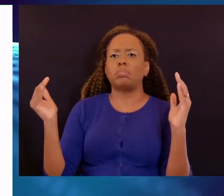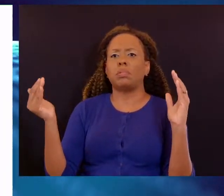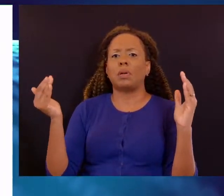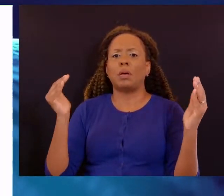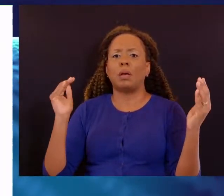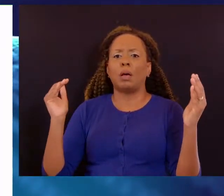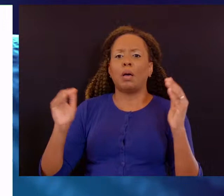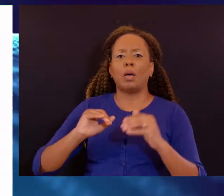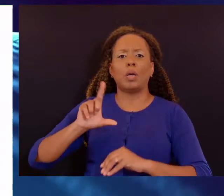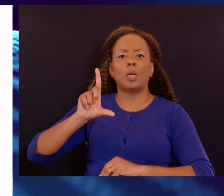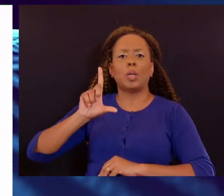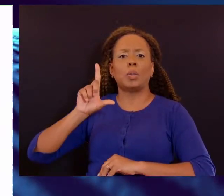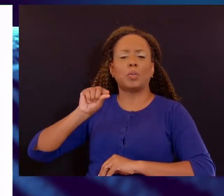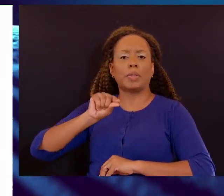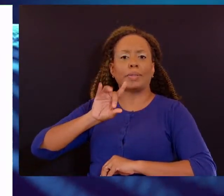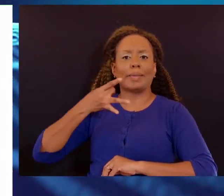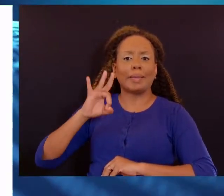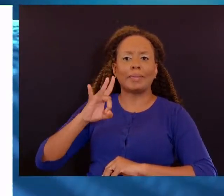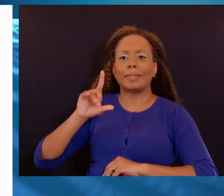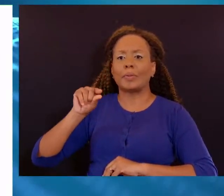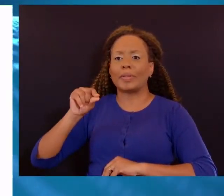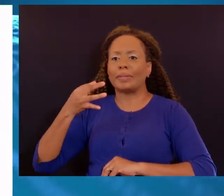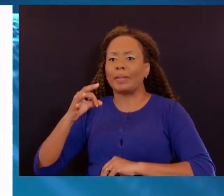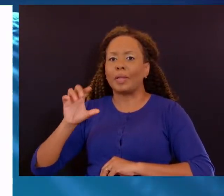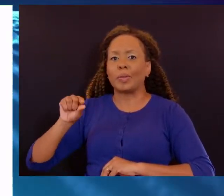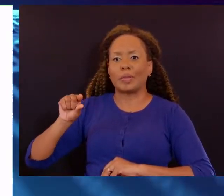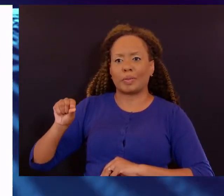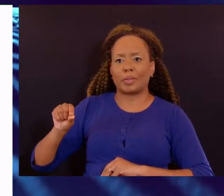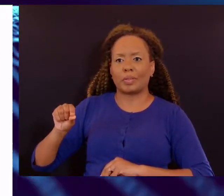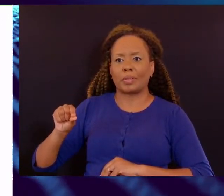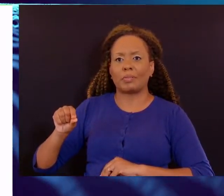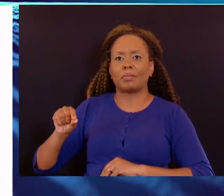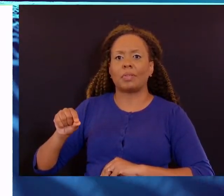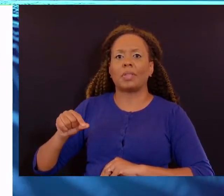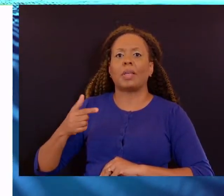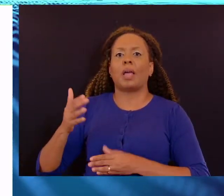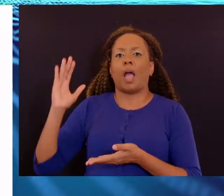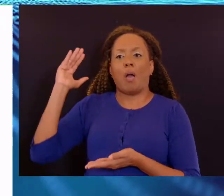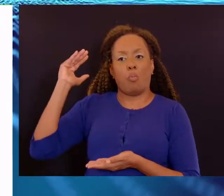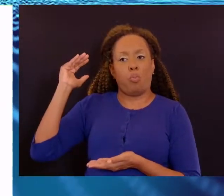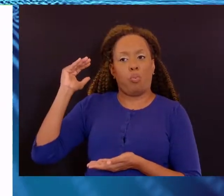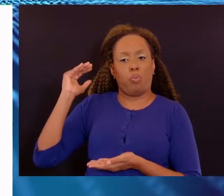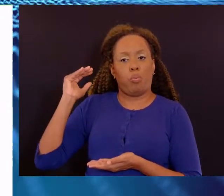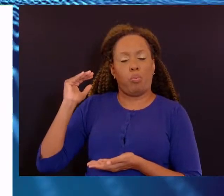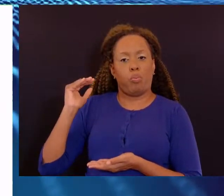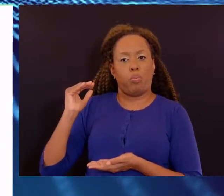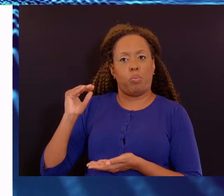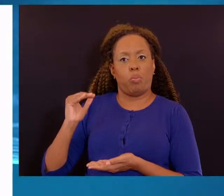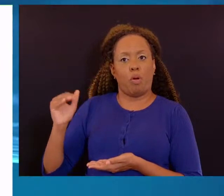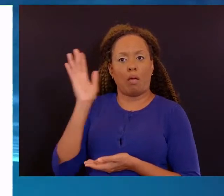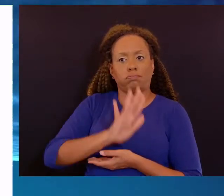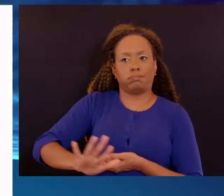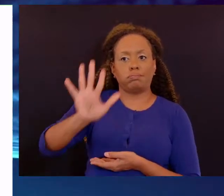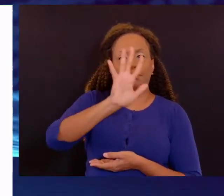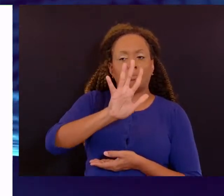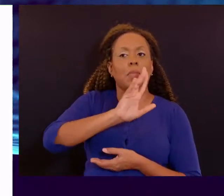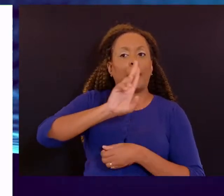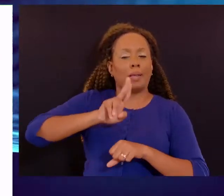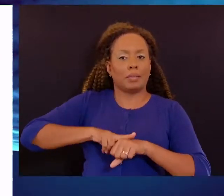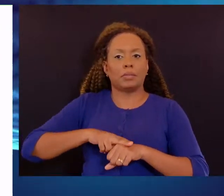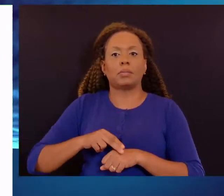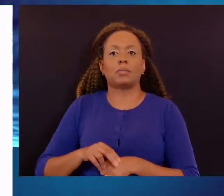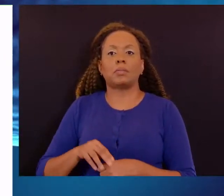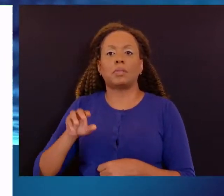previous years, it is a slight drop, about 6 points in terms of the national mean. In 2018 it